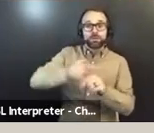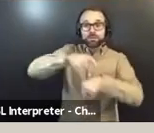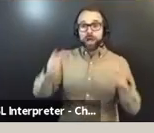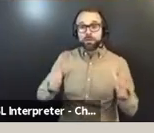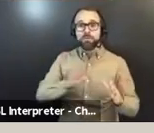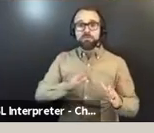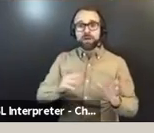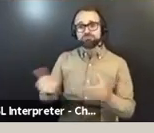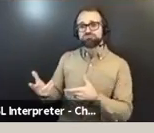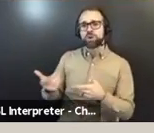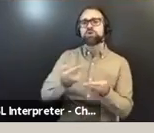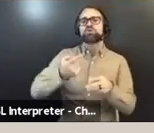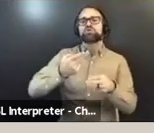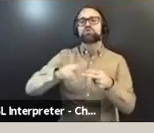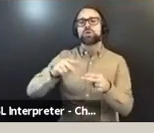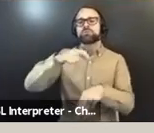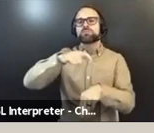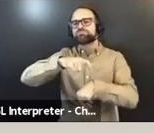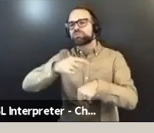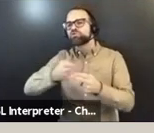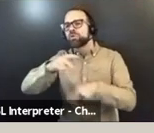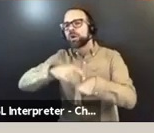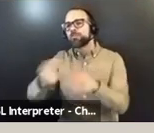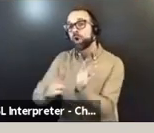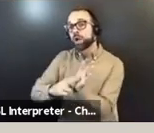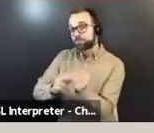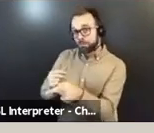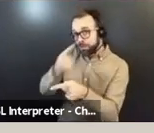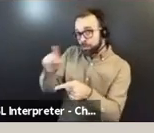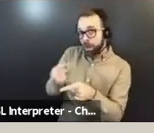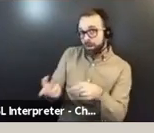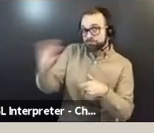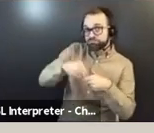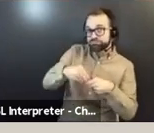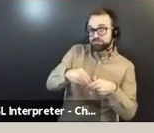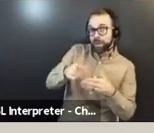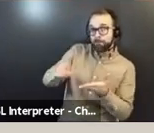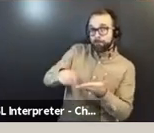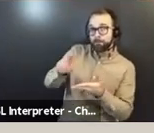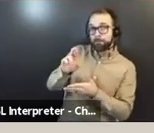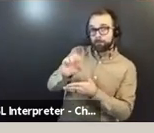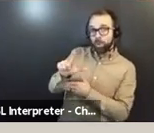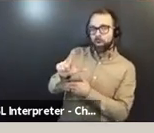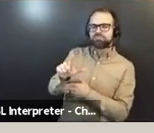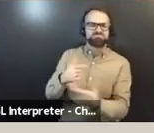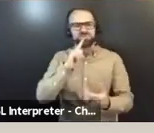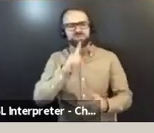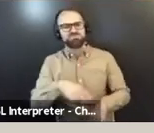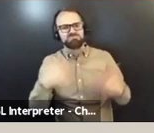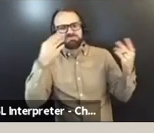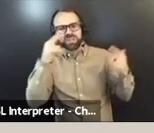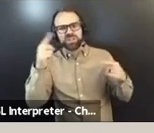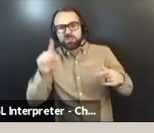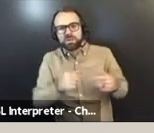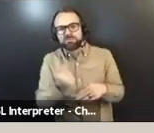Even if they're short-term contractors, have a conversation with, say, do you mind going on payroll? You'll find a lot of them will say, yeah, don't mind. You've still got to